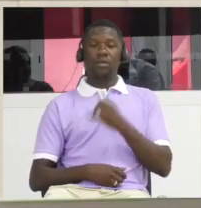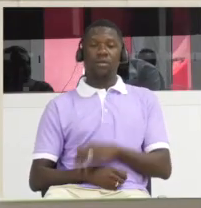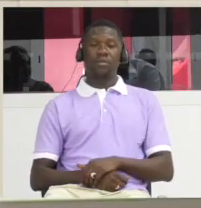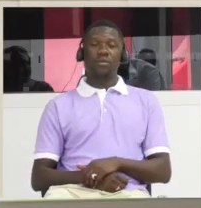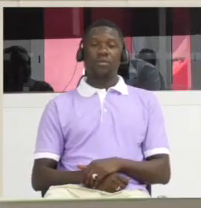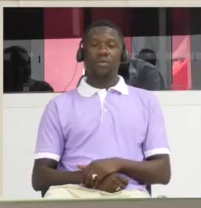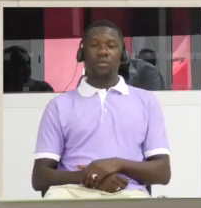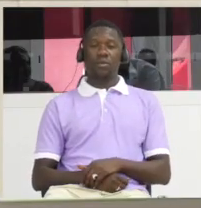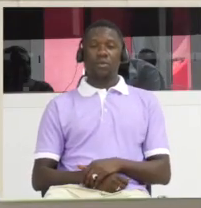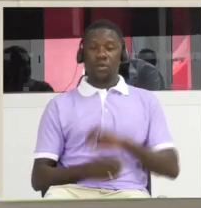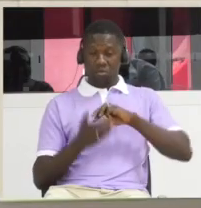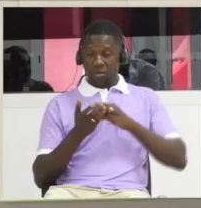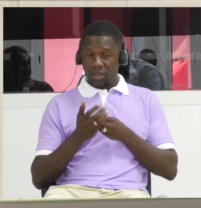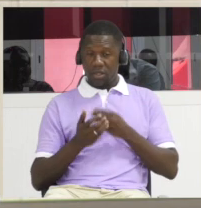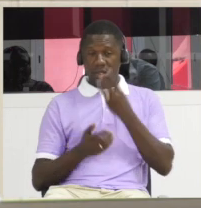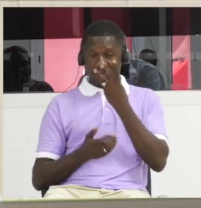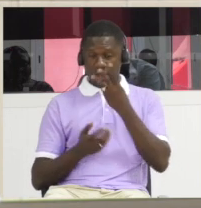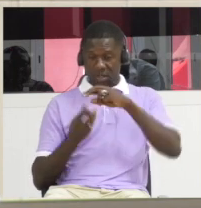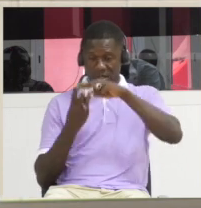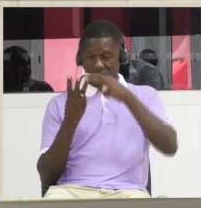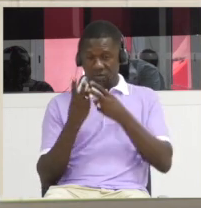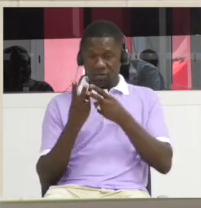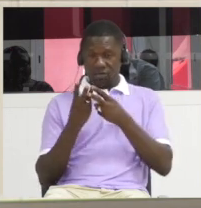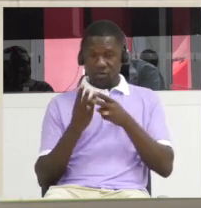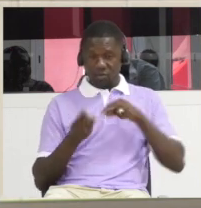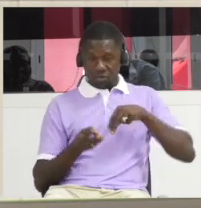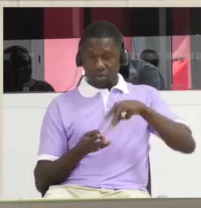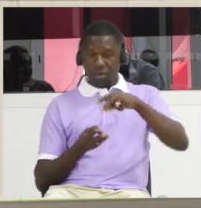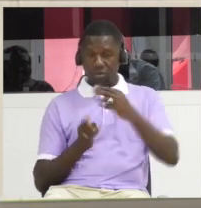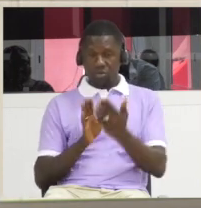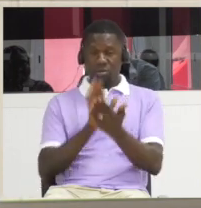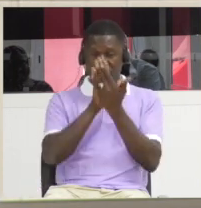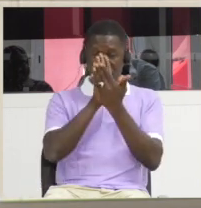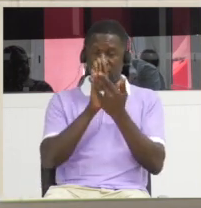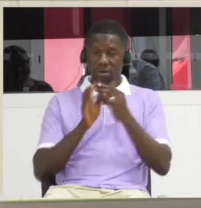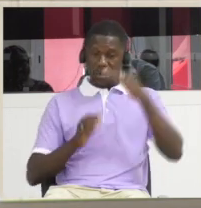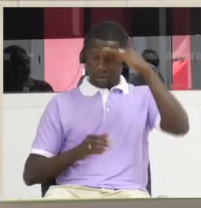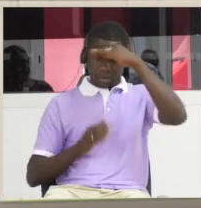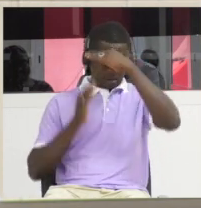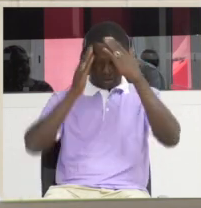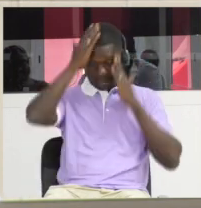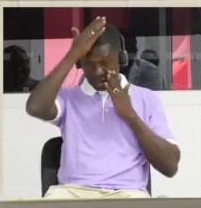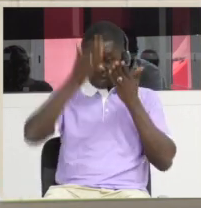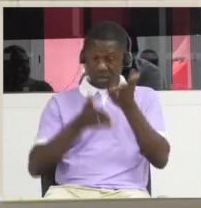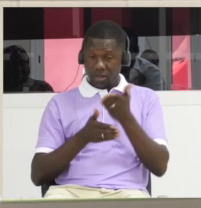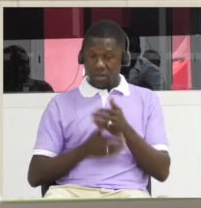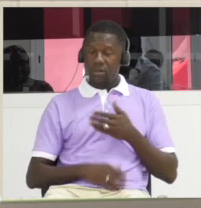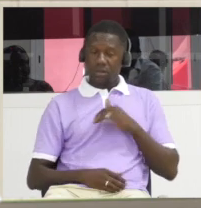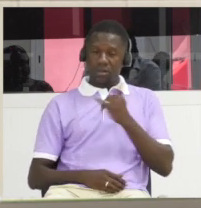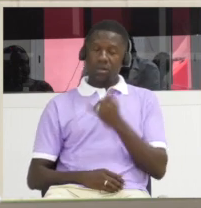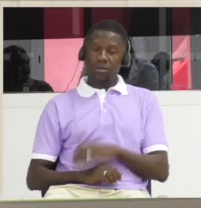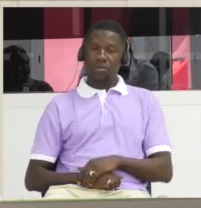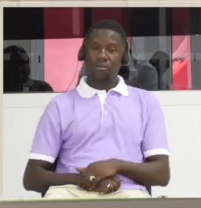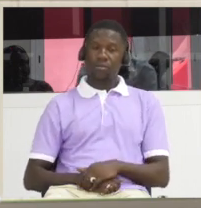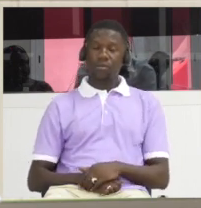you marched towards the oncoming soldiers, correct? Yes. And can you tell us what happened? When we